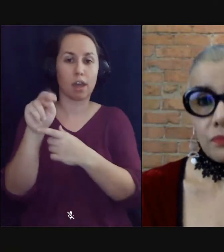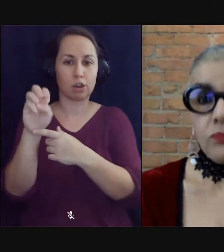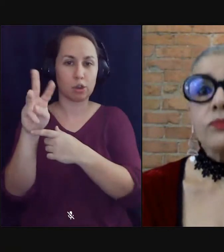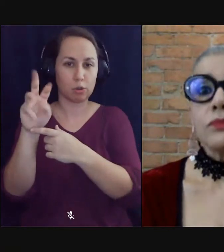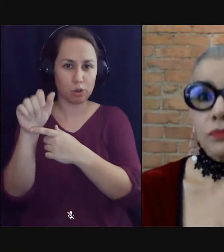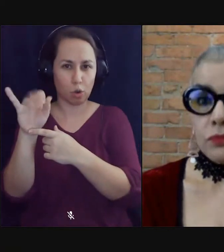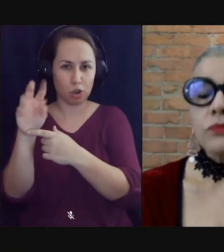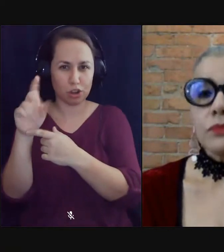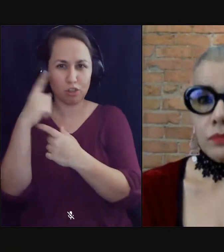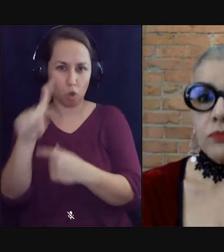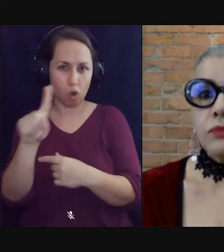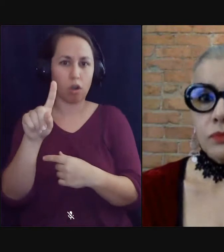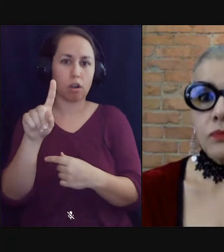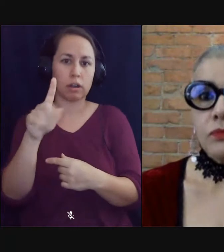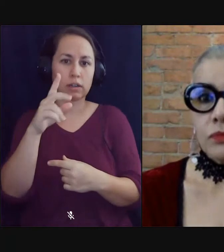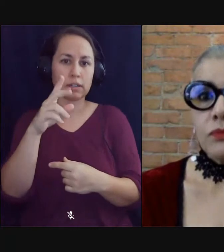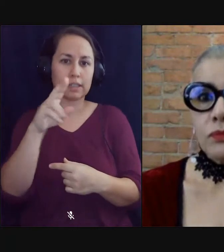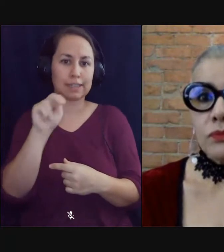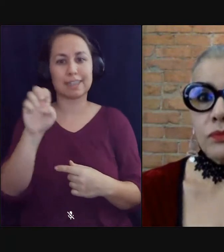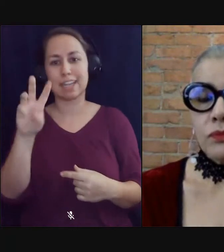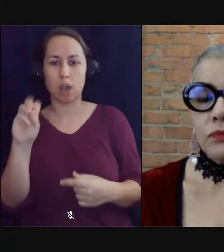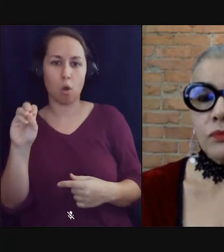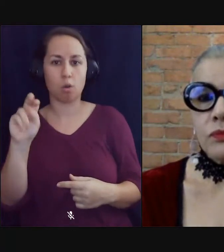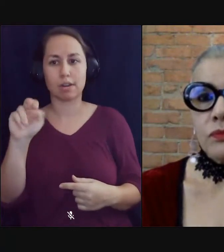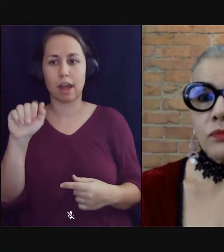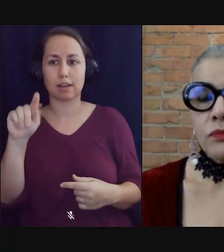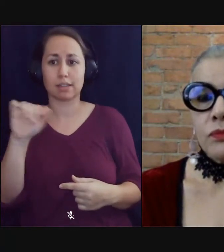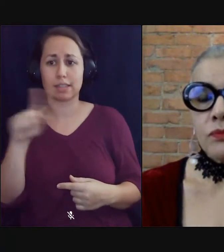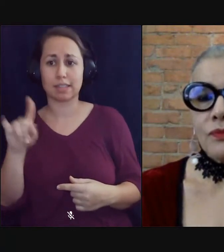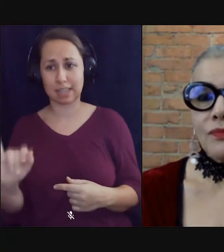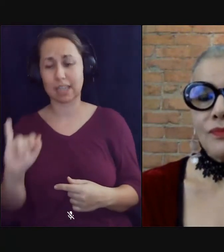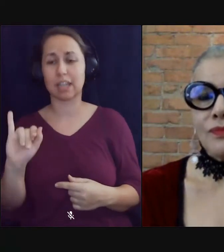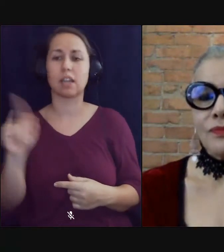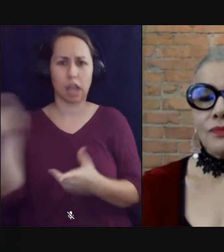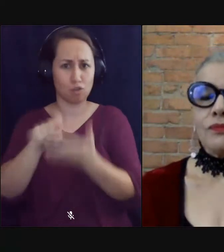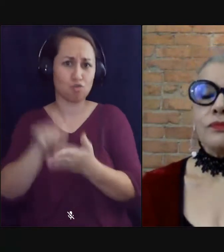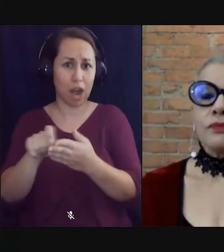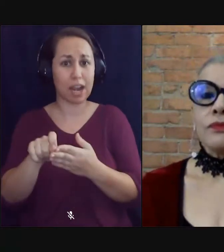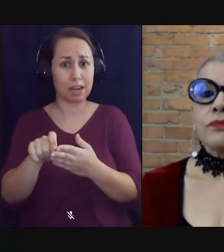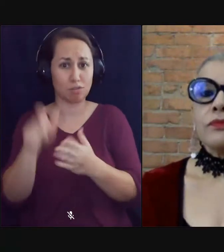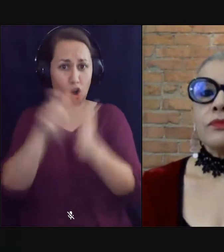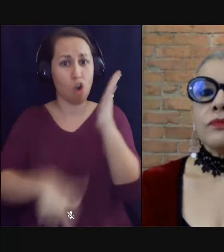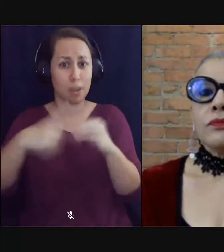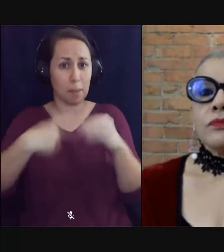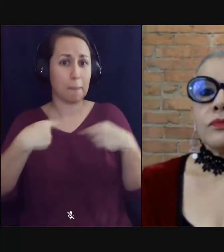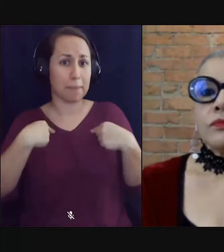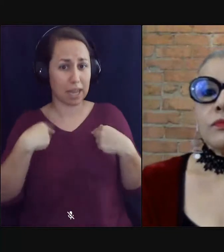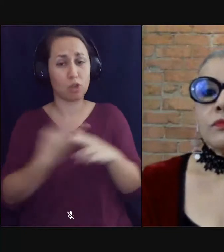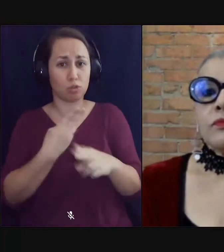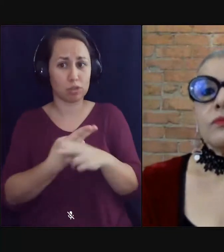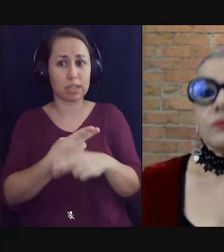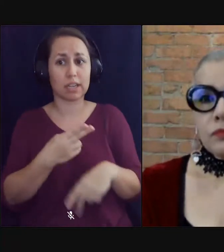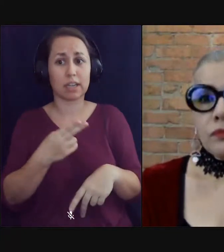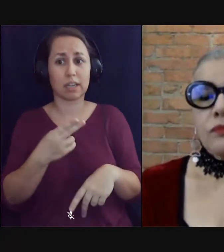movement, the flagship racist website, write multiple articles about me using the K slur for